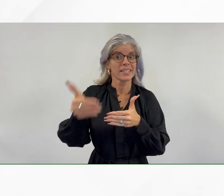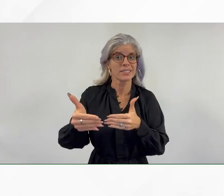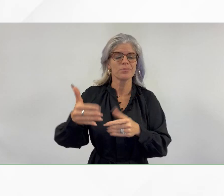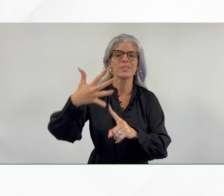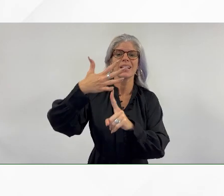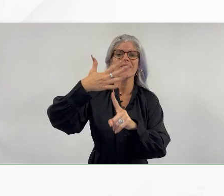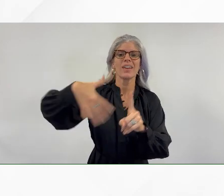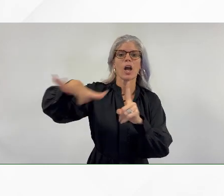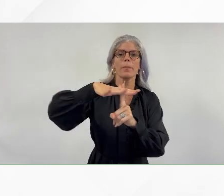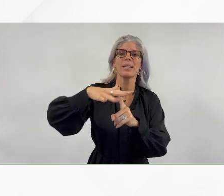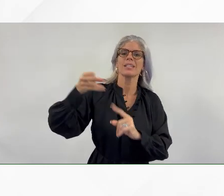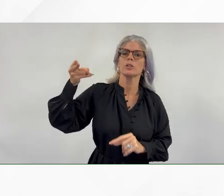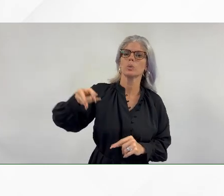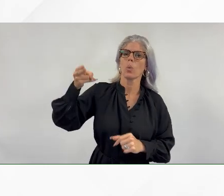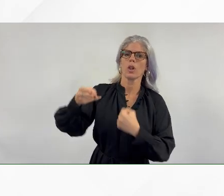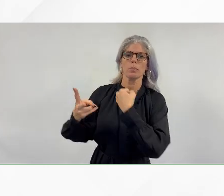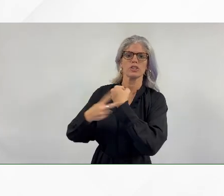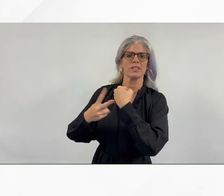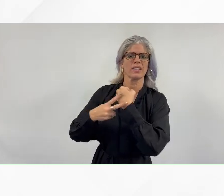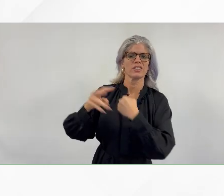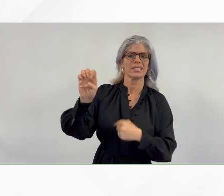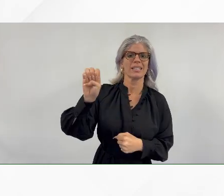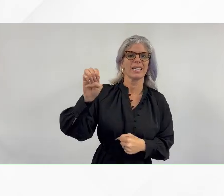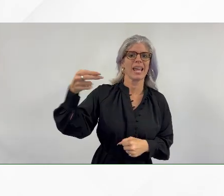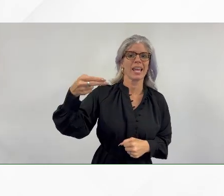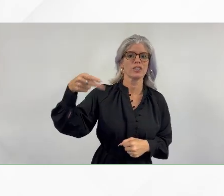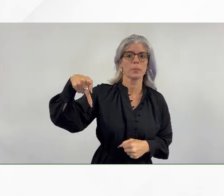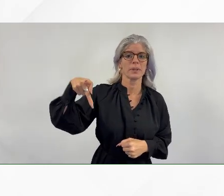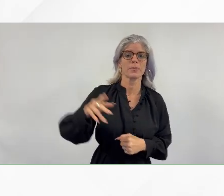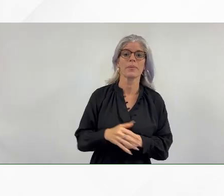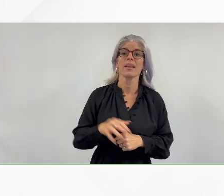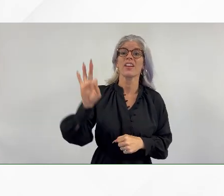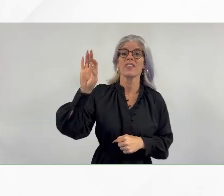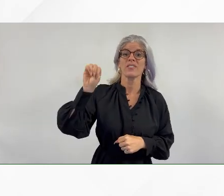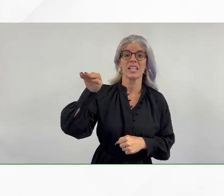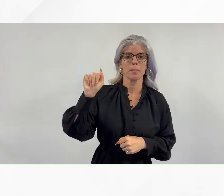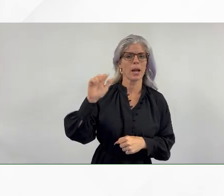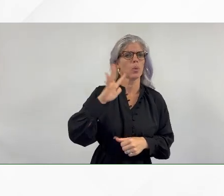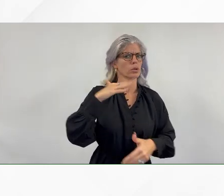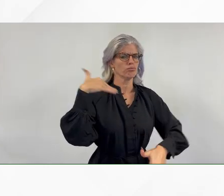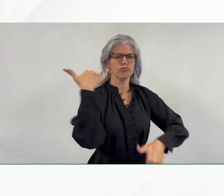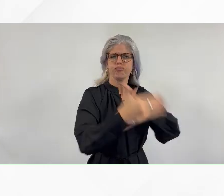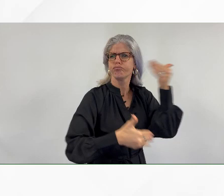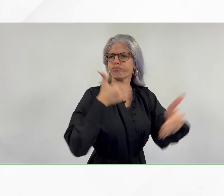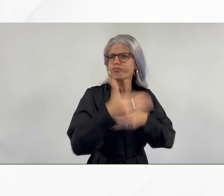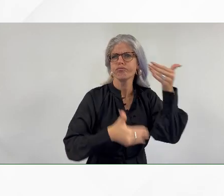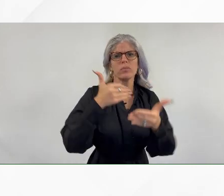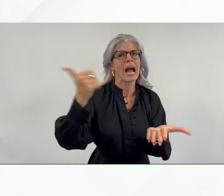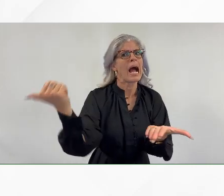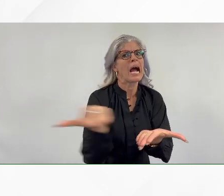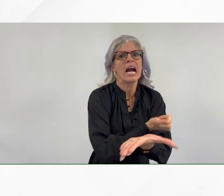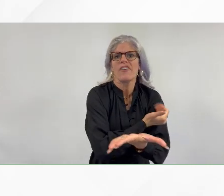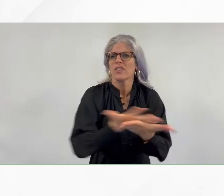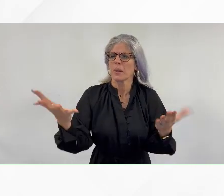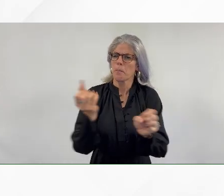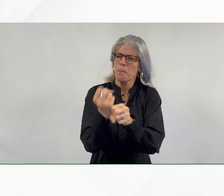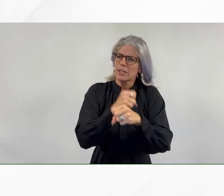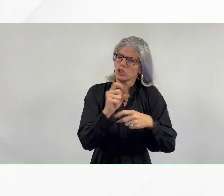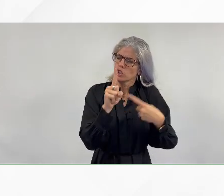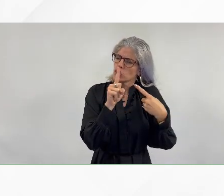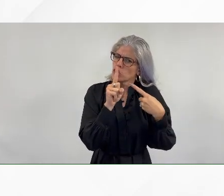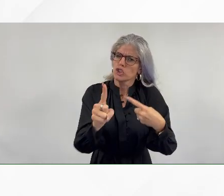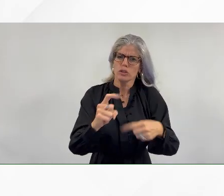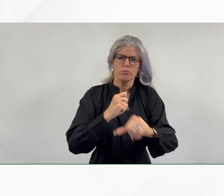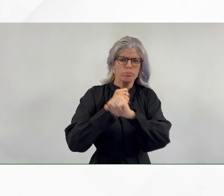Moving on to environmental and historic preservation, EHP. FEMA uses all practical means and measures